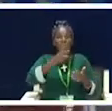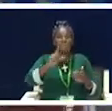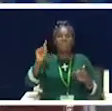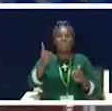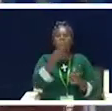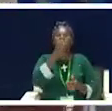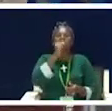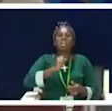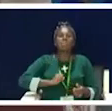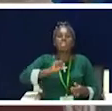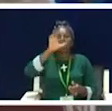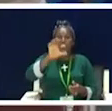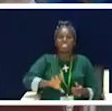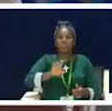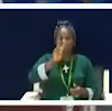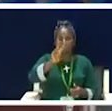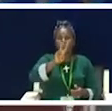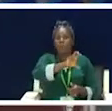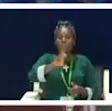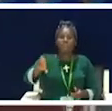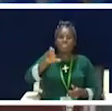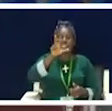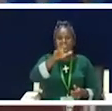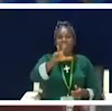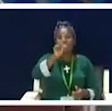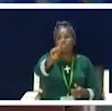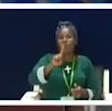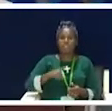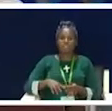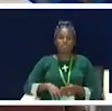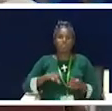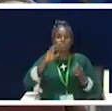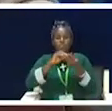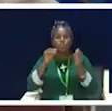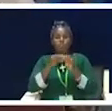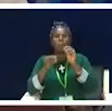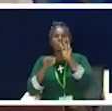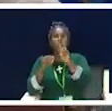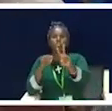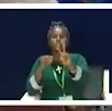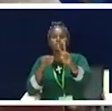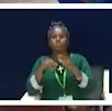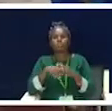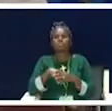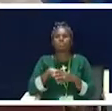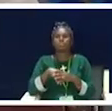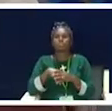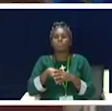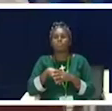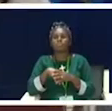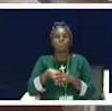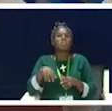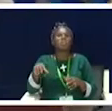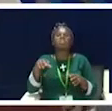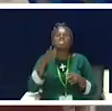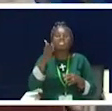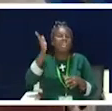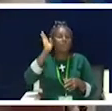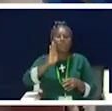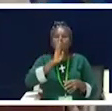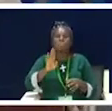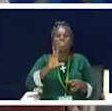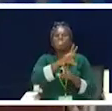chapter 2, verse 31. Number two, there will be no more protection when the hand is cut